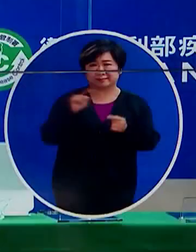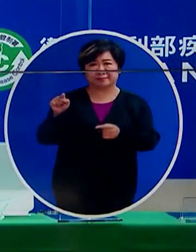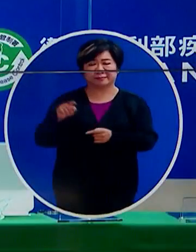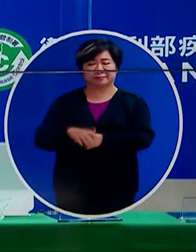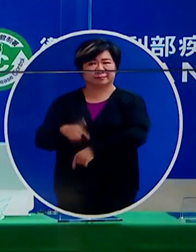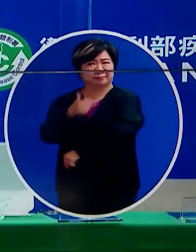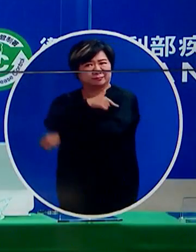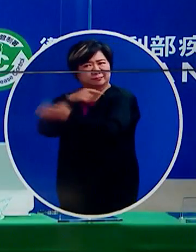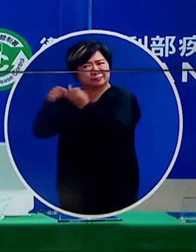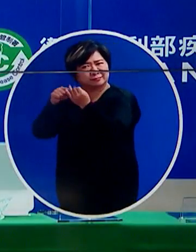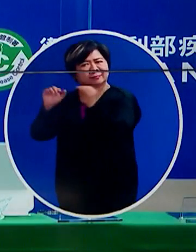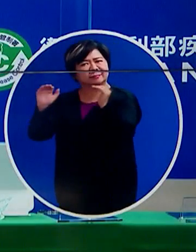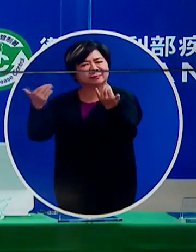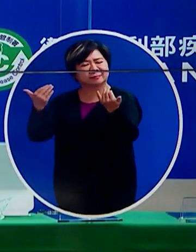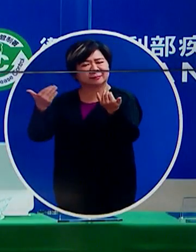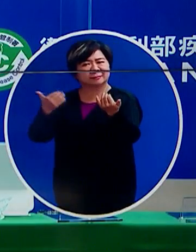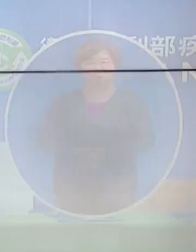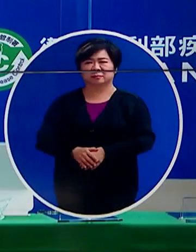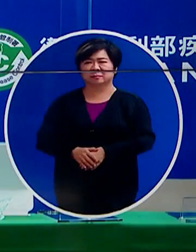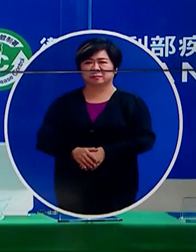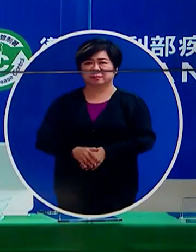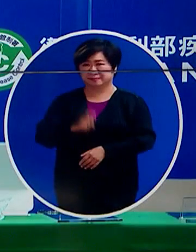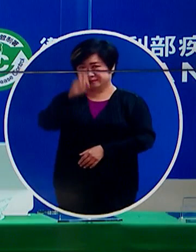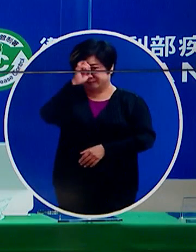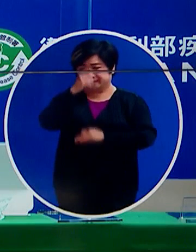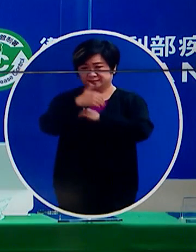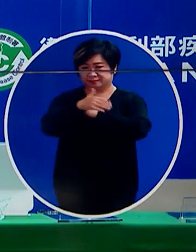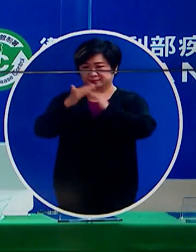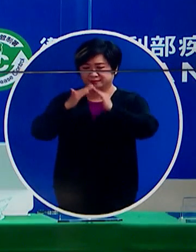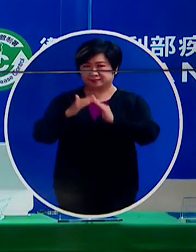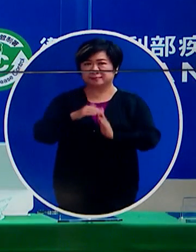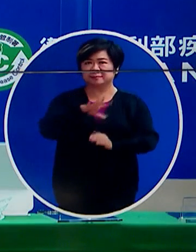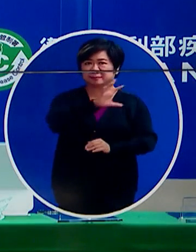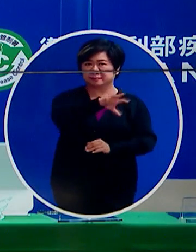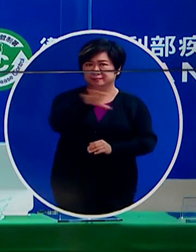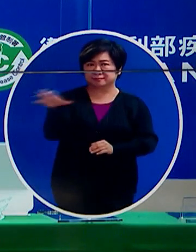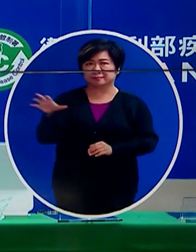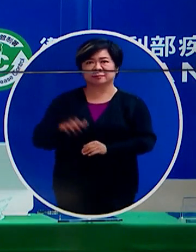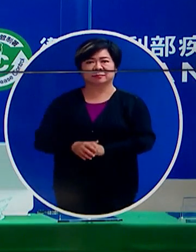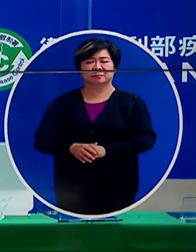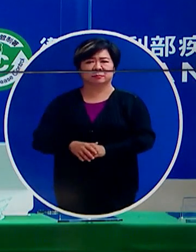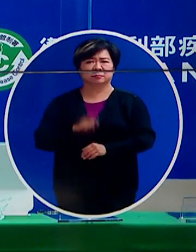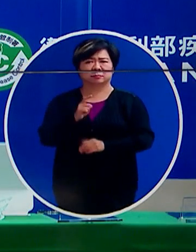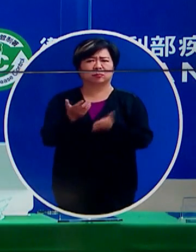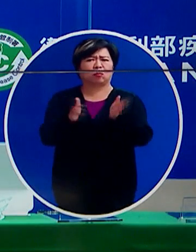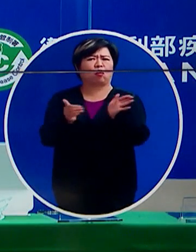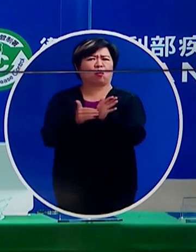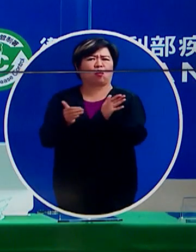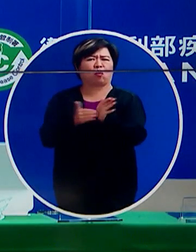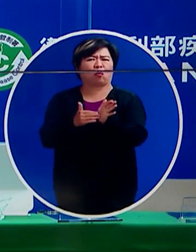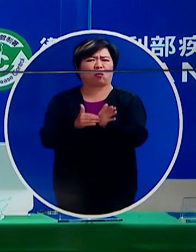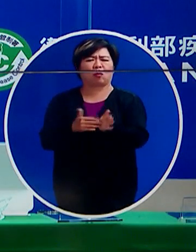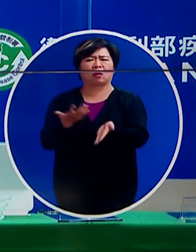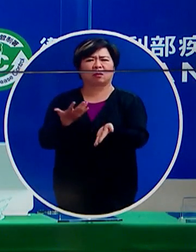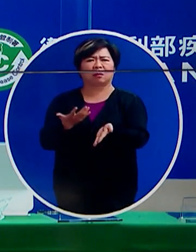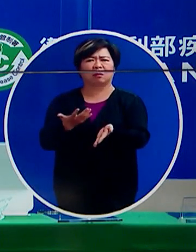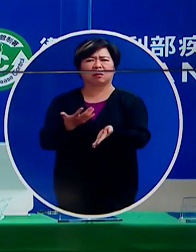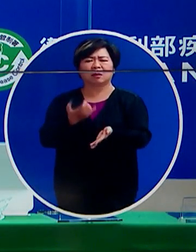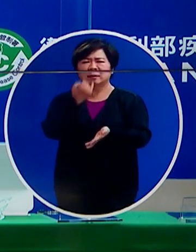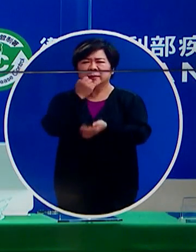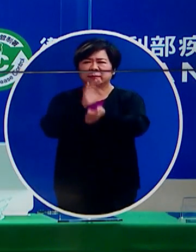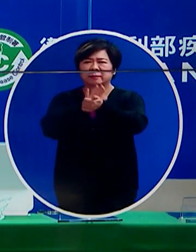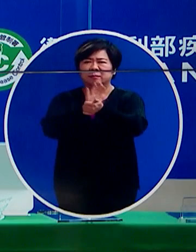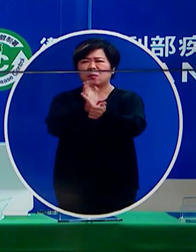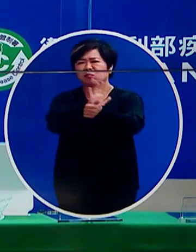Friday with 3 different brands of vaccine rolling out nationwide. Among them is the Pfizer vaccine, which is available